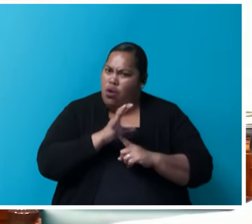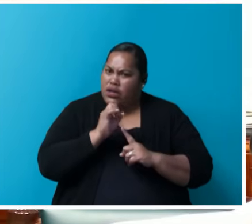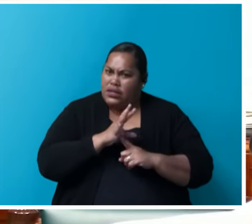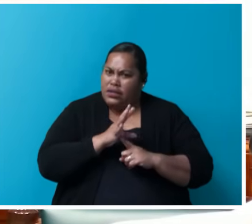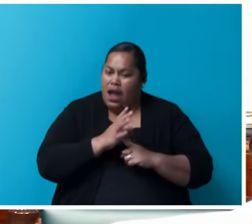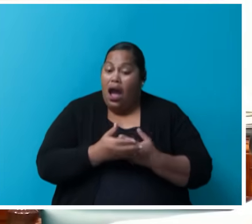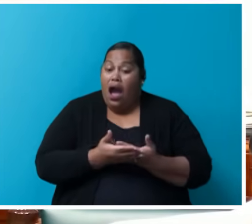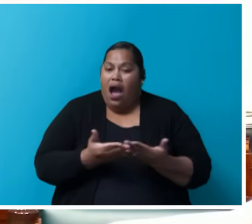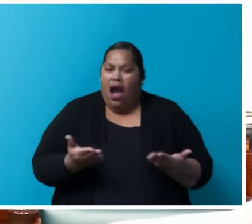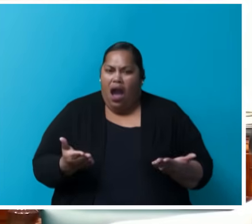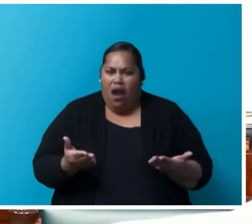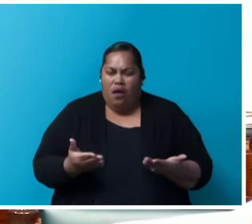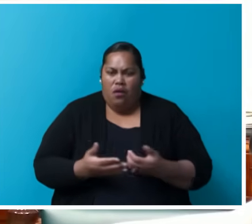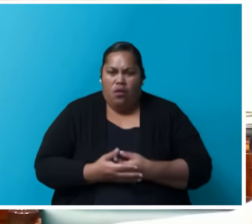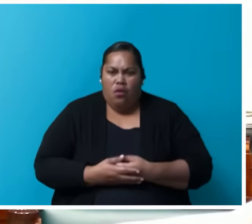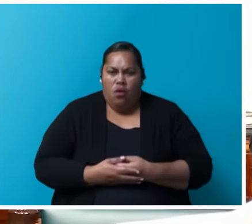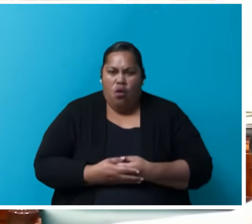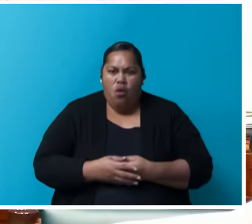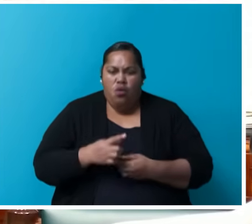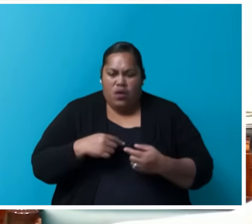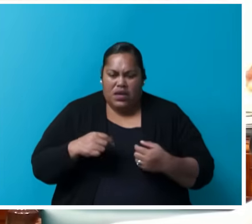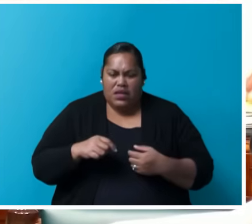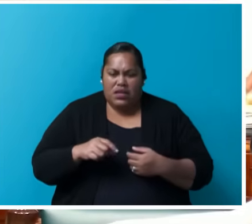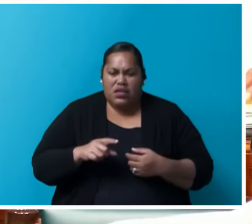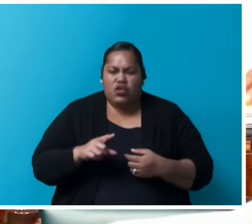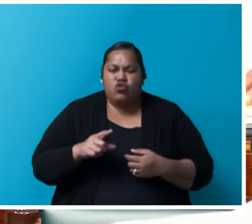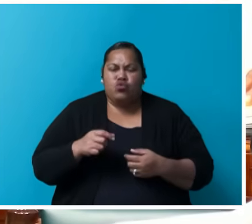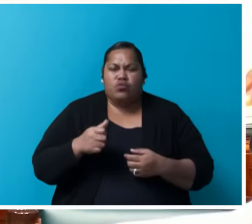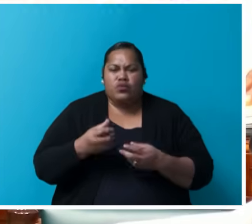we pursue social and economic policies.